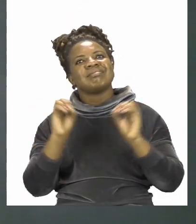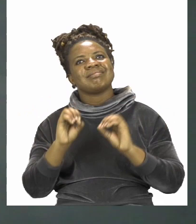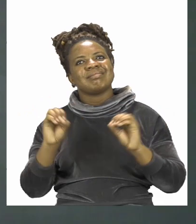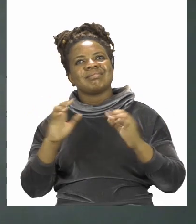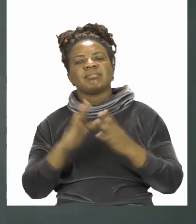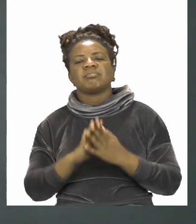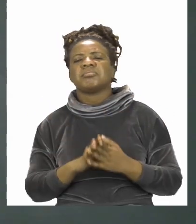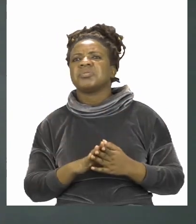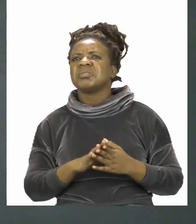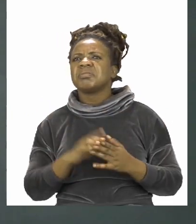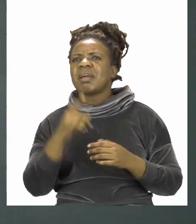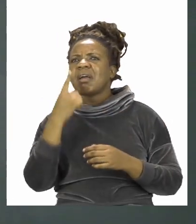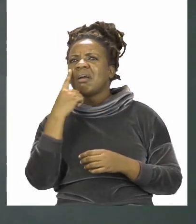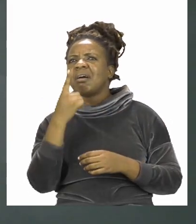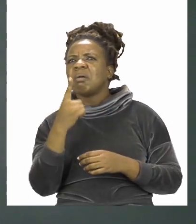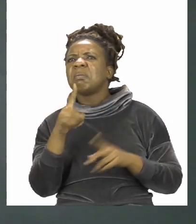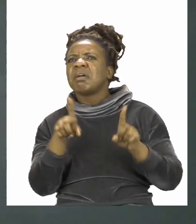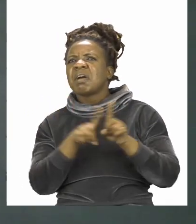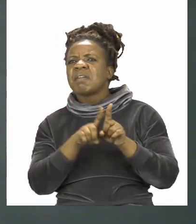or bounce.